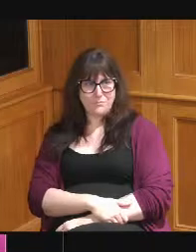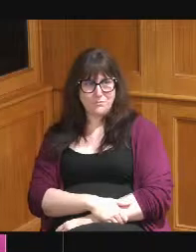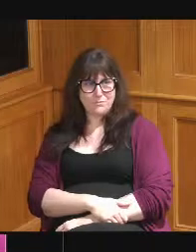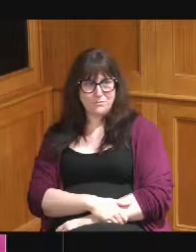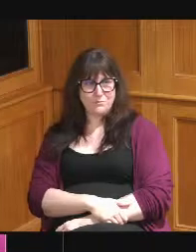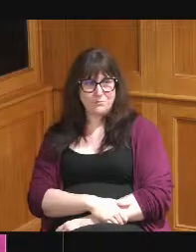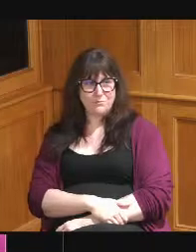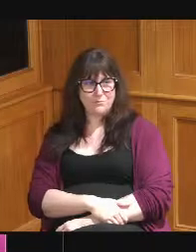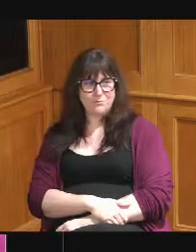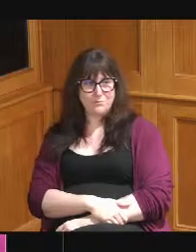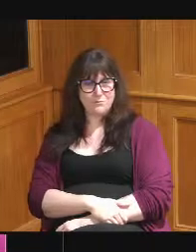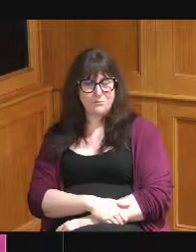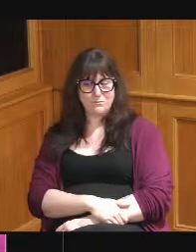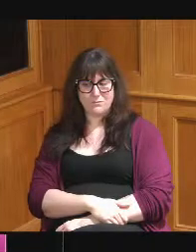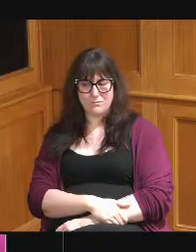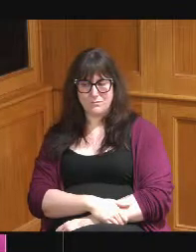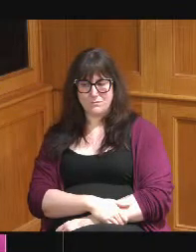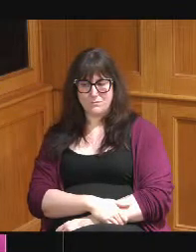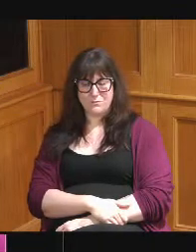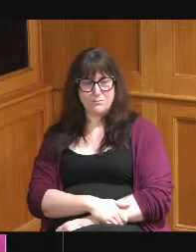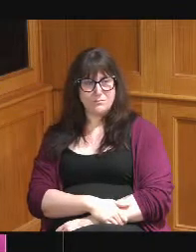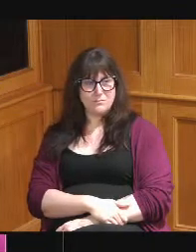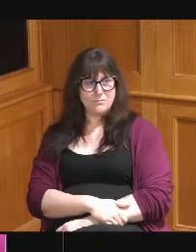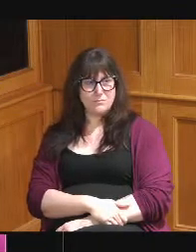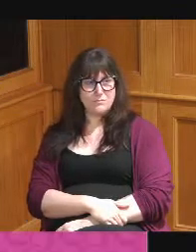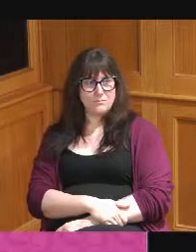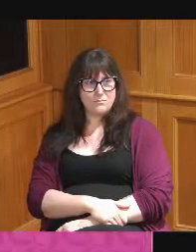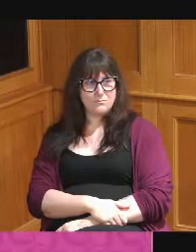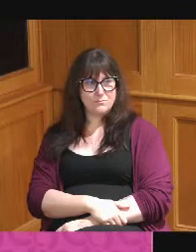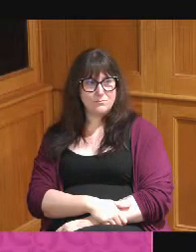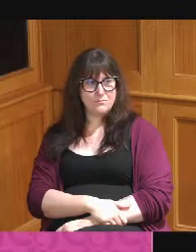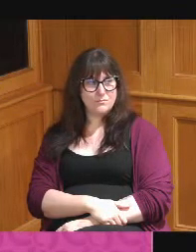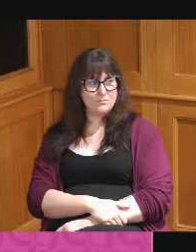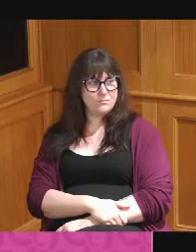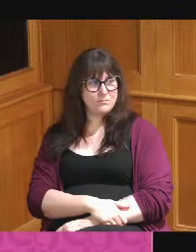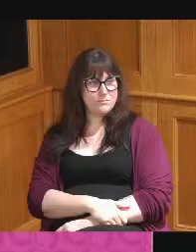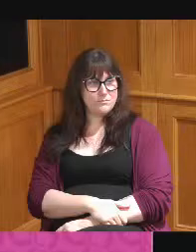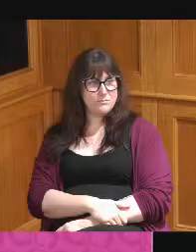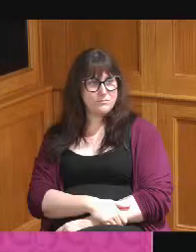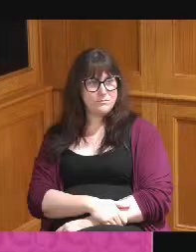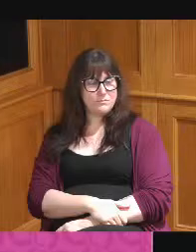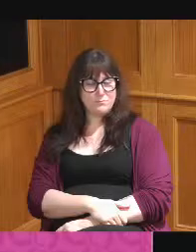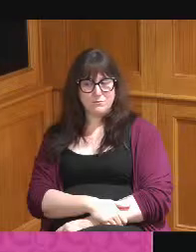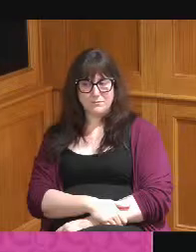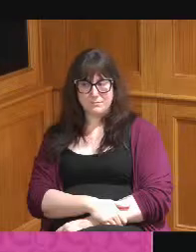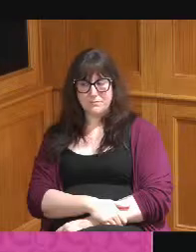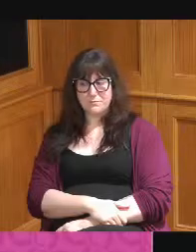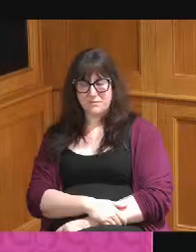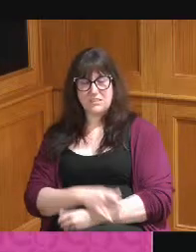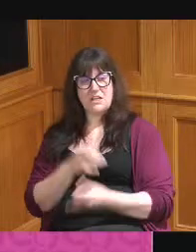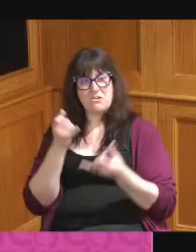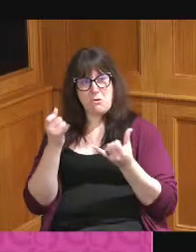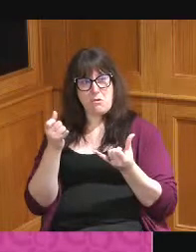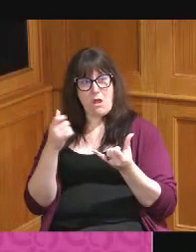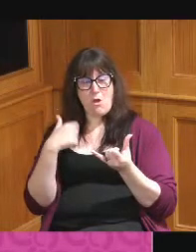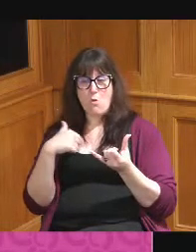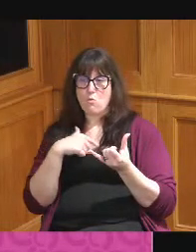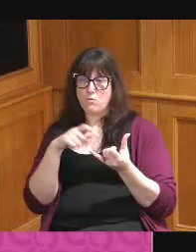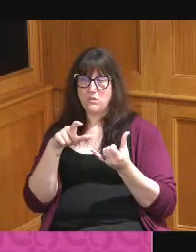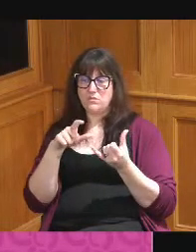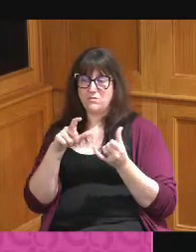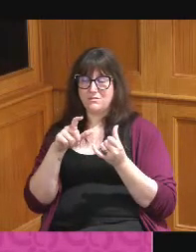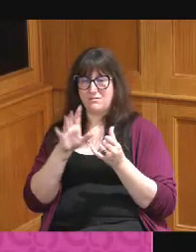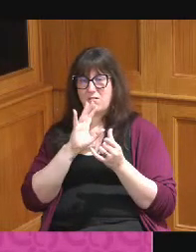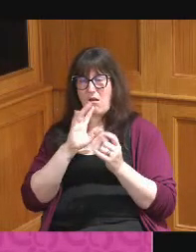And so what I would like to do now is go back and talk about how we plan to sustain this